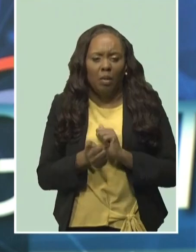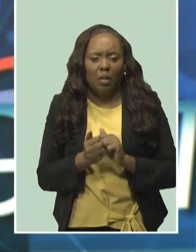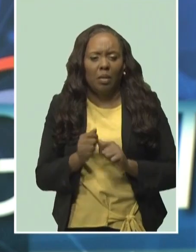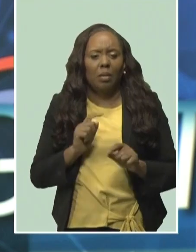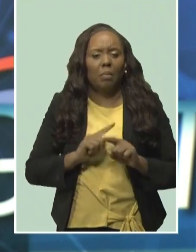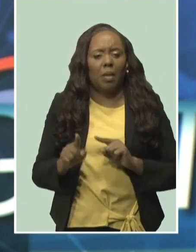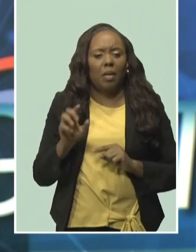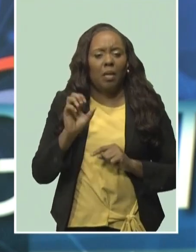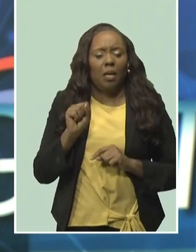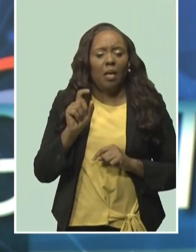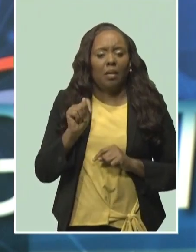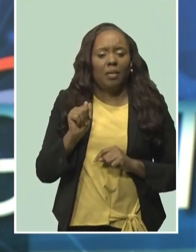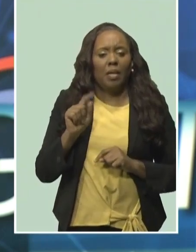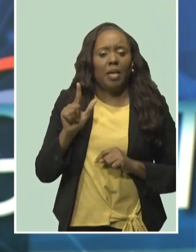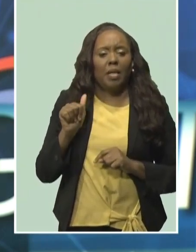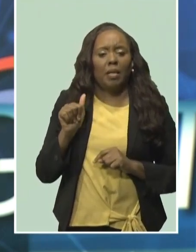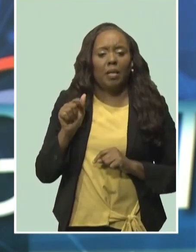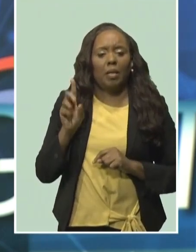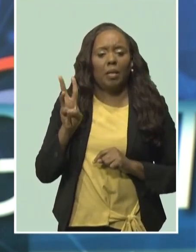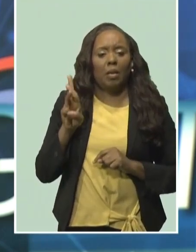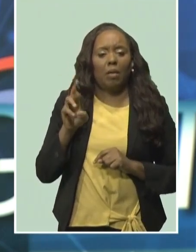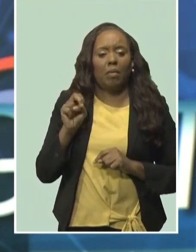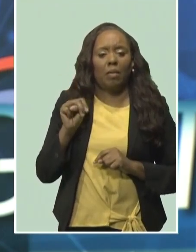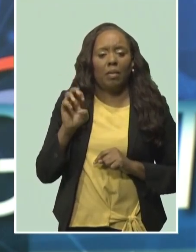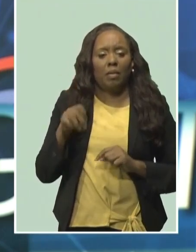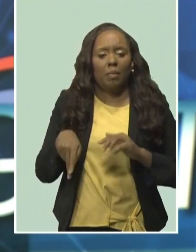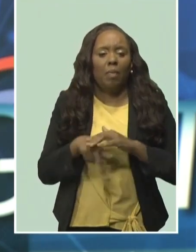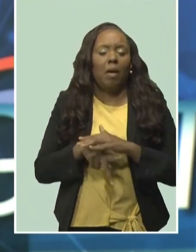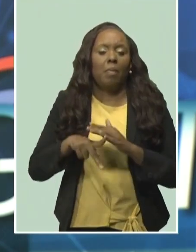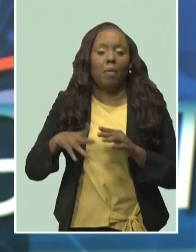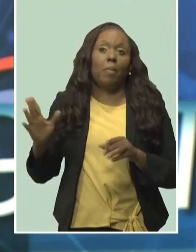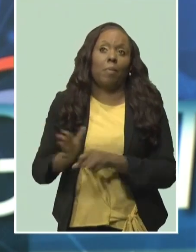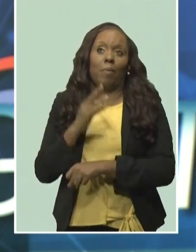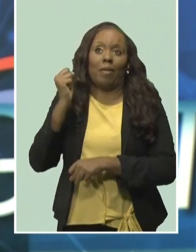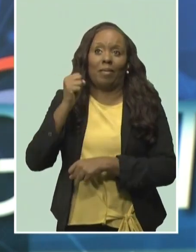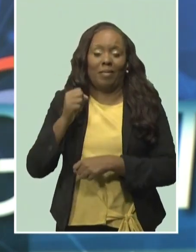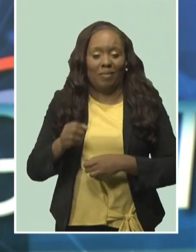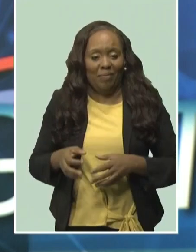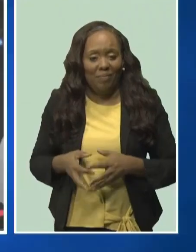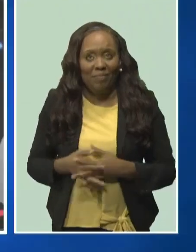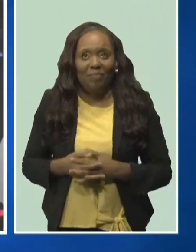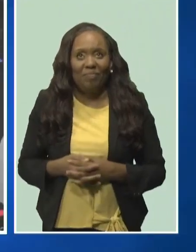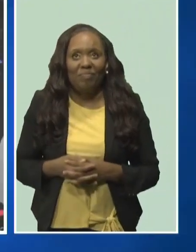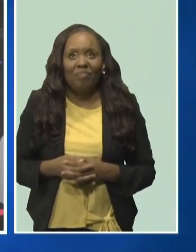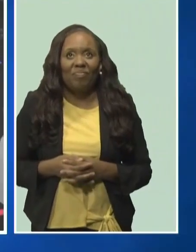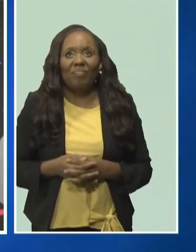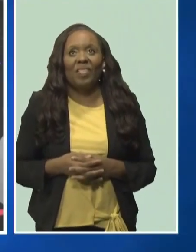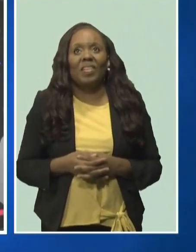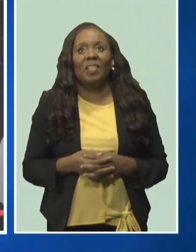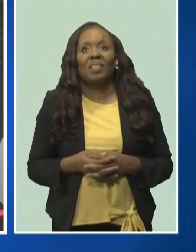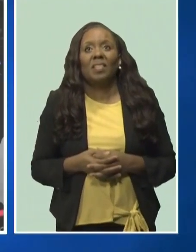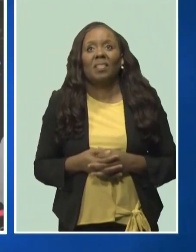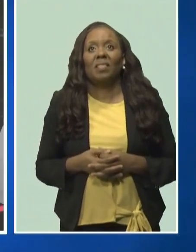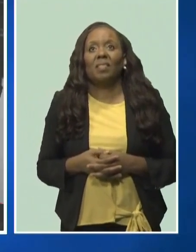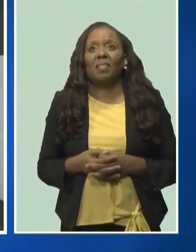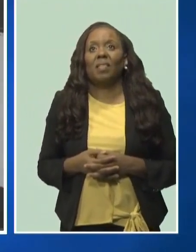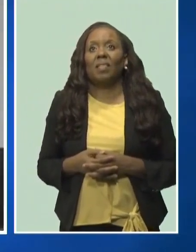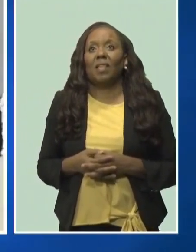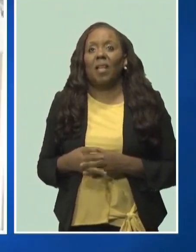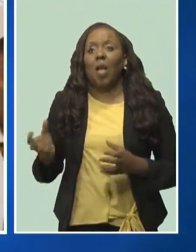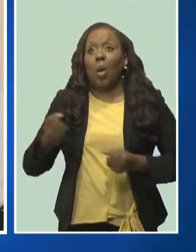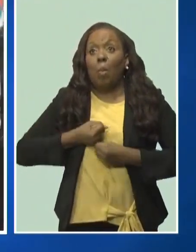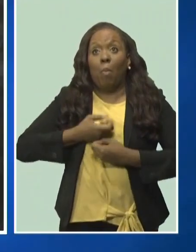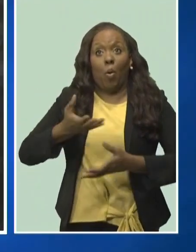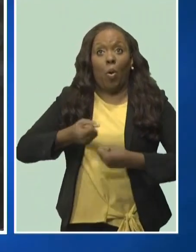the preparation from St. Lawrence Primary put them in winner's row. The Pontification and Poetry Finals, put on